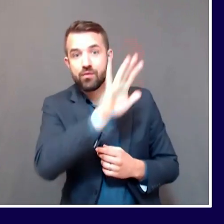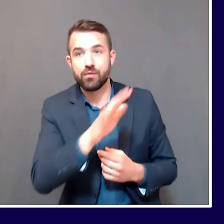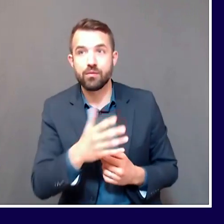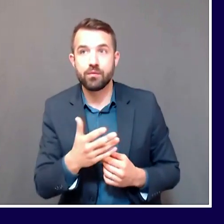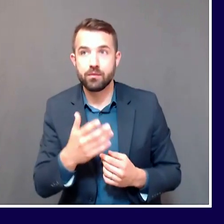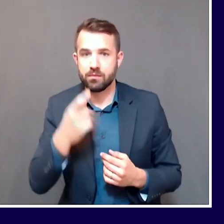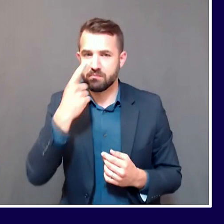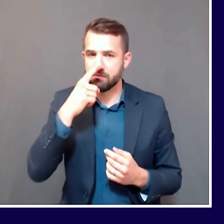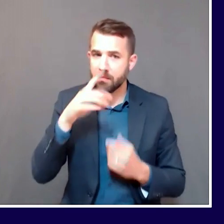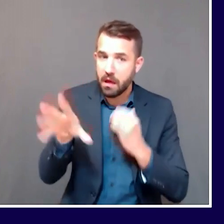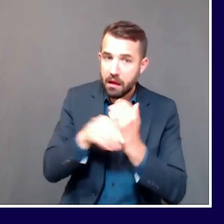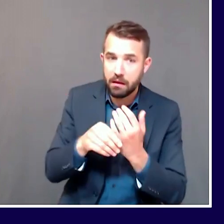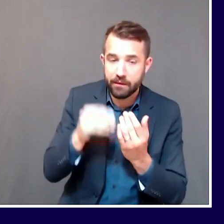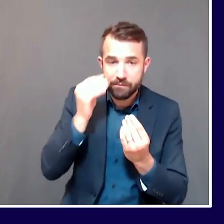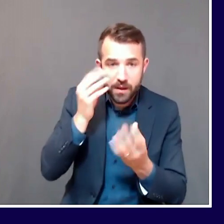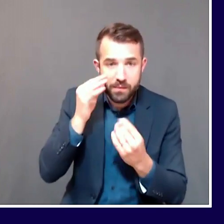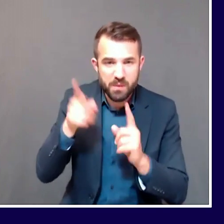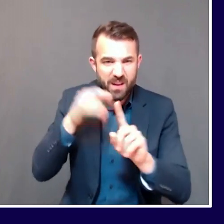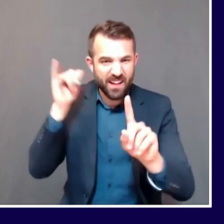little bit.